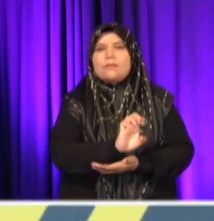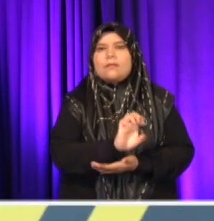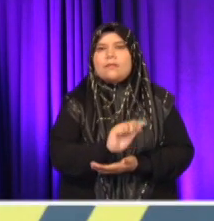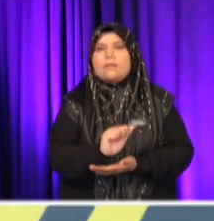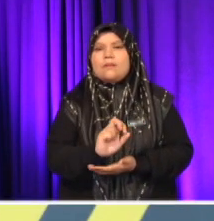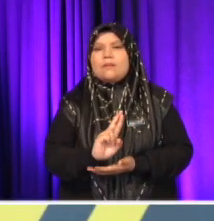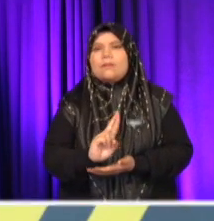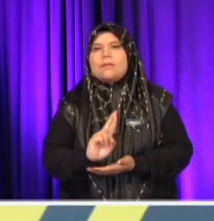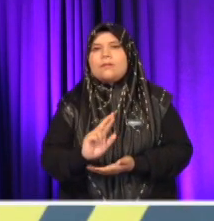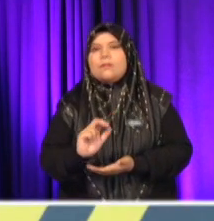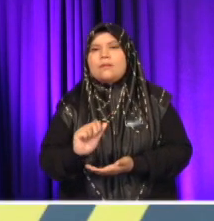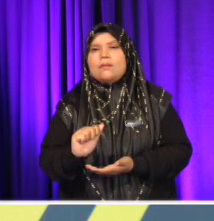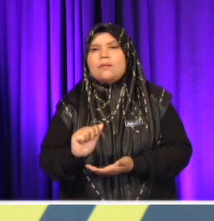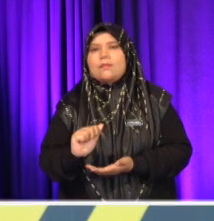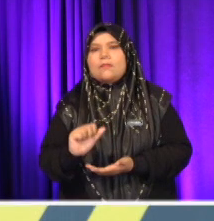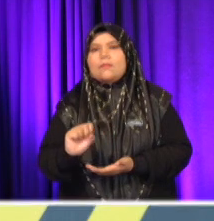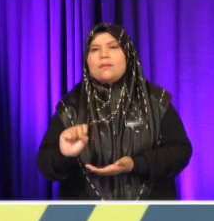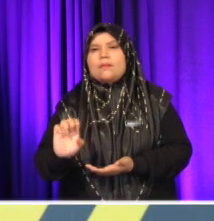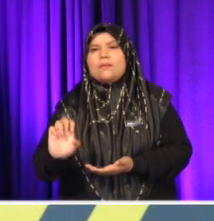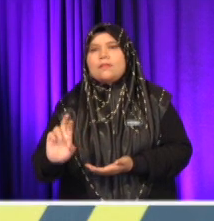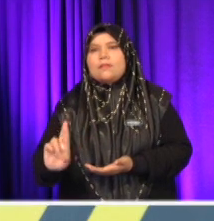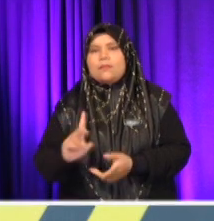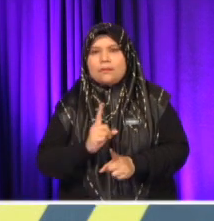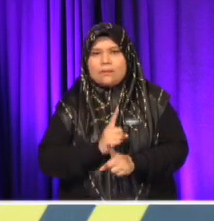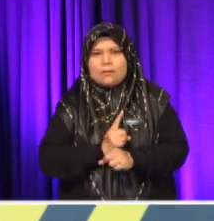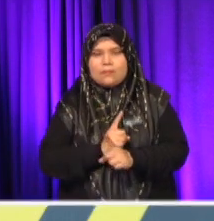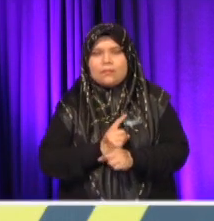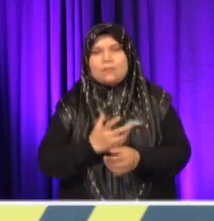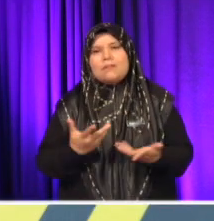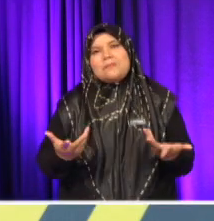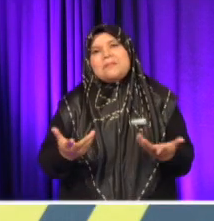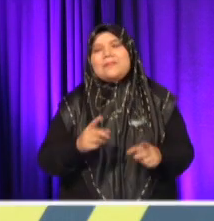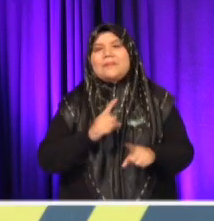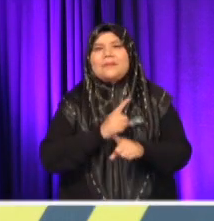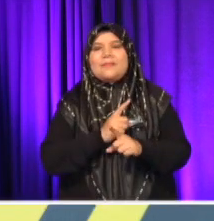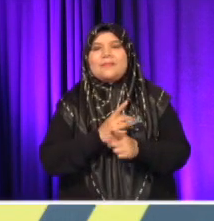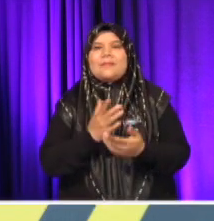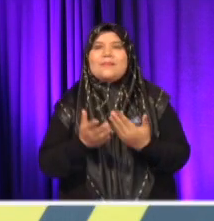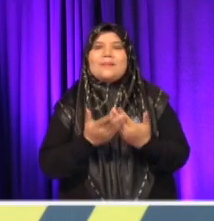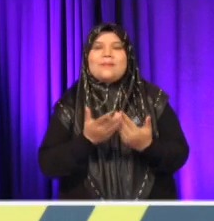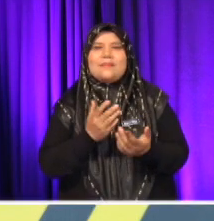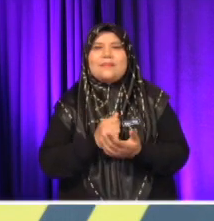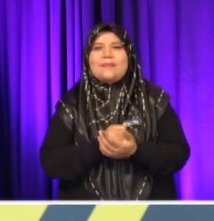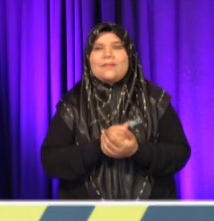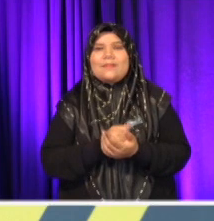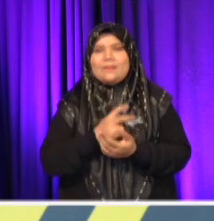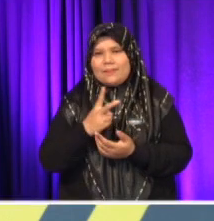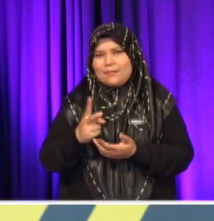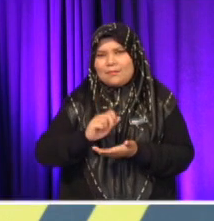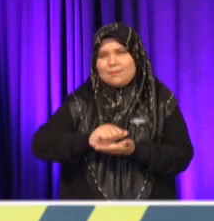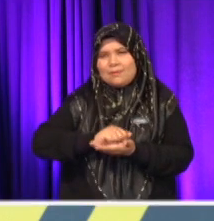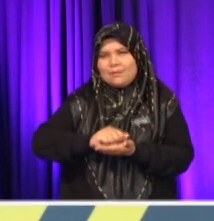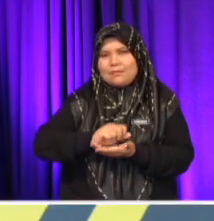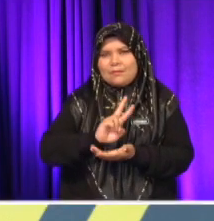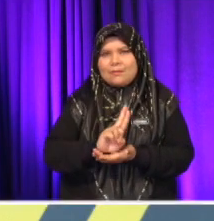eraser. Yes. E-R-A-S-E-R. Is that correct? Yes. I feel like I'm in a game show right now. Yeah. Like, But you guess see, the- if you say rubber, that's very normal. I